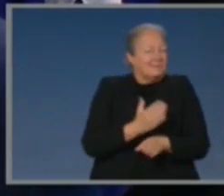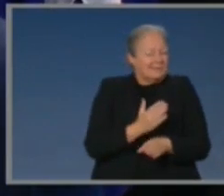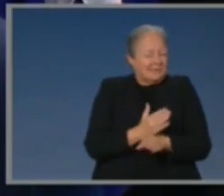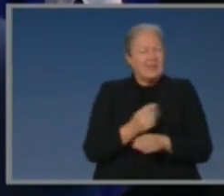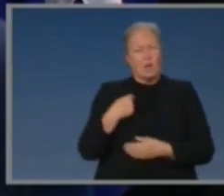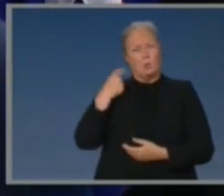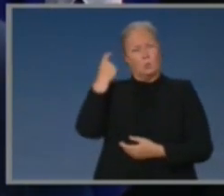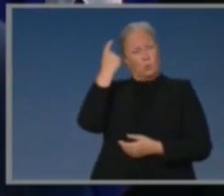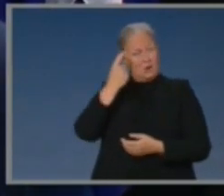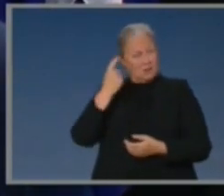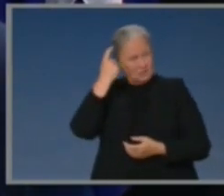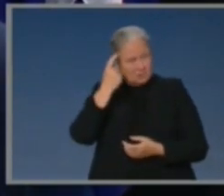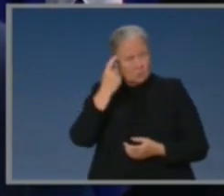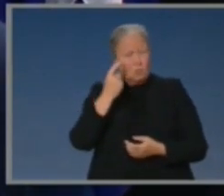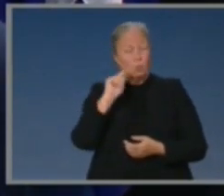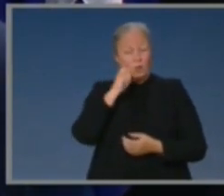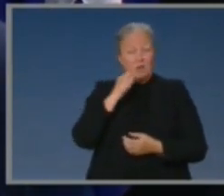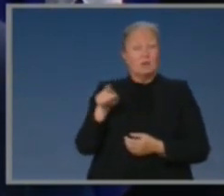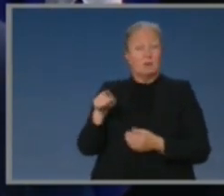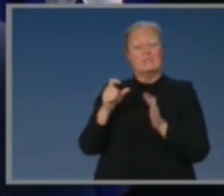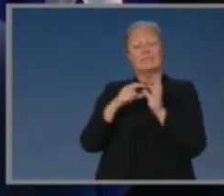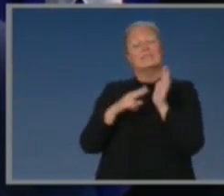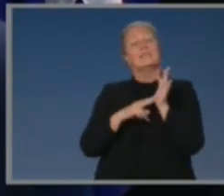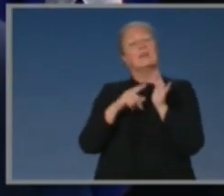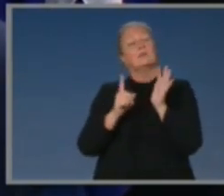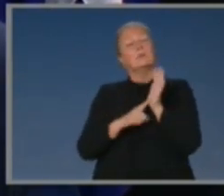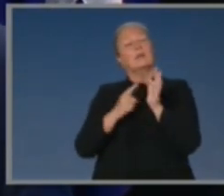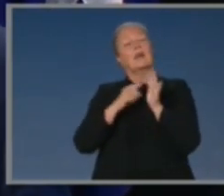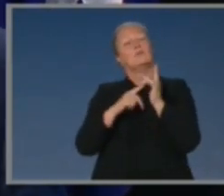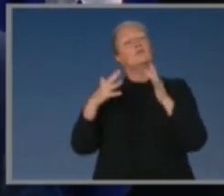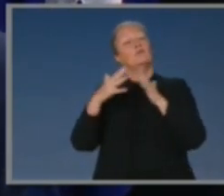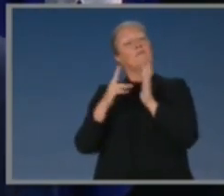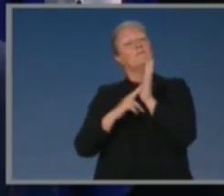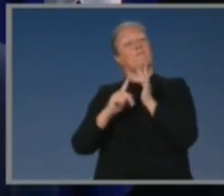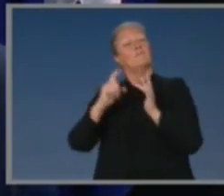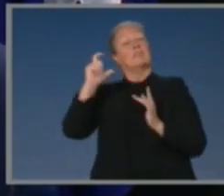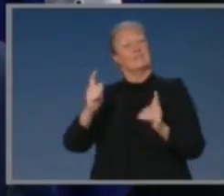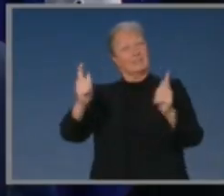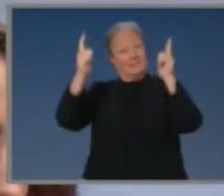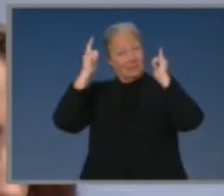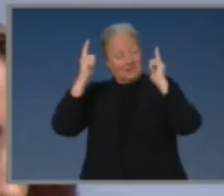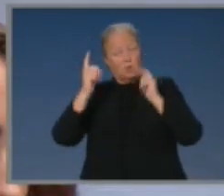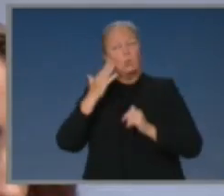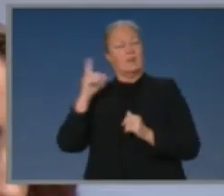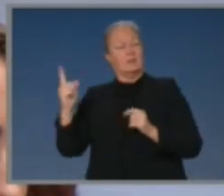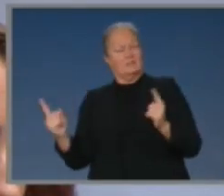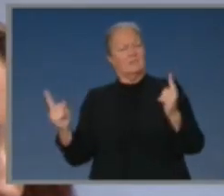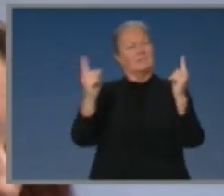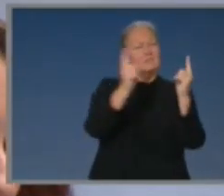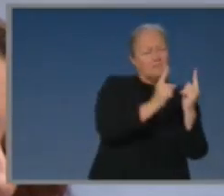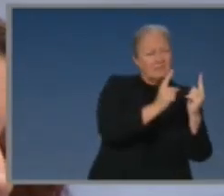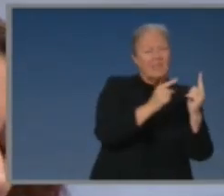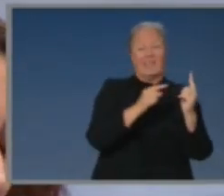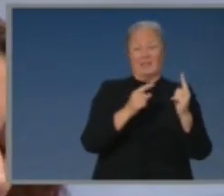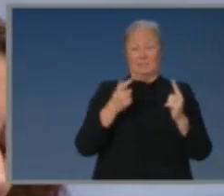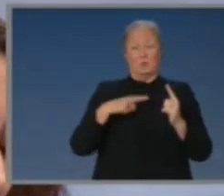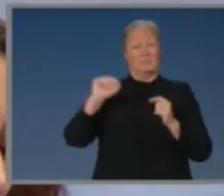would consider when Daniel Andrews potentially comes to you in the future as their economy potentially suffers as a result of